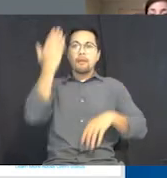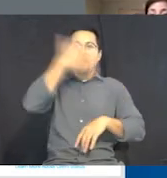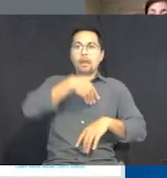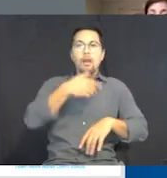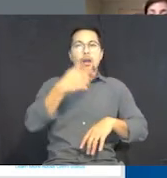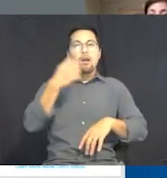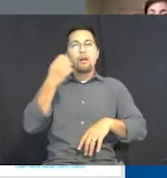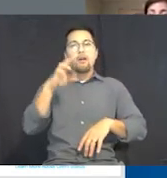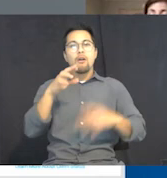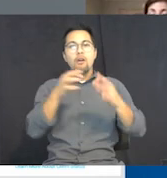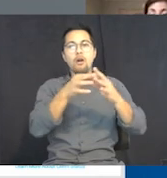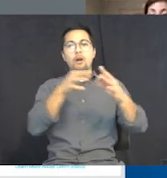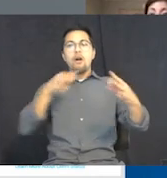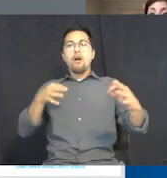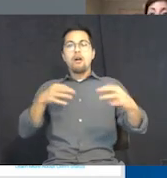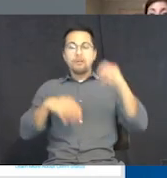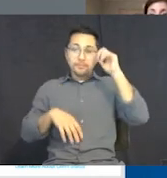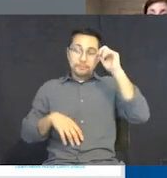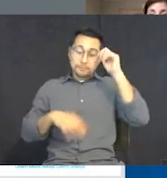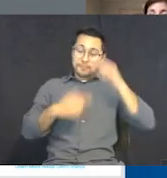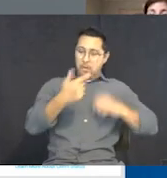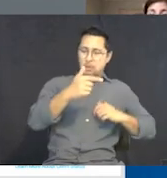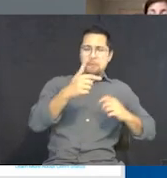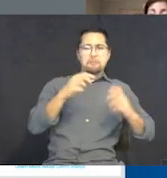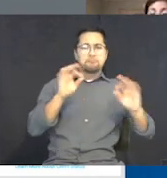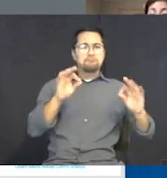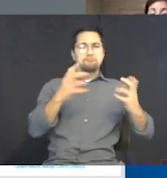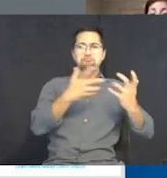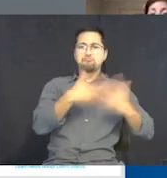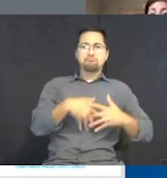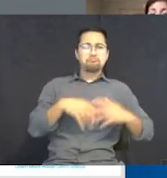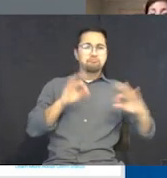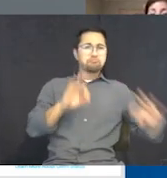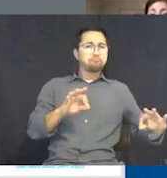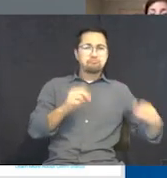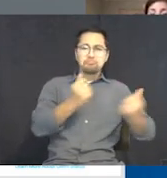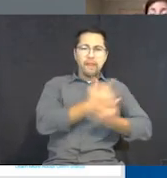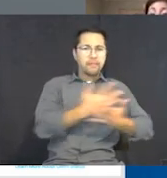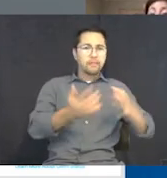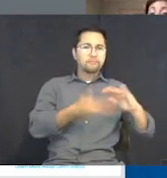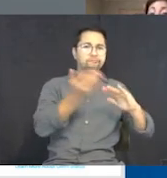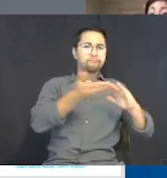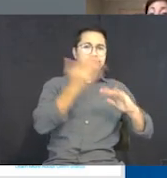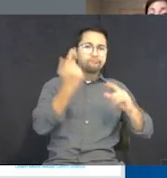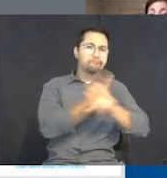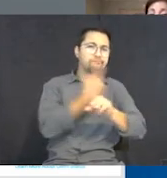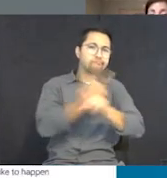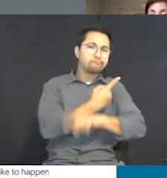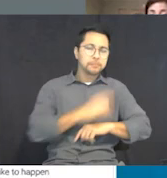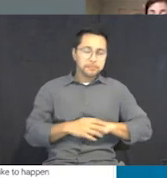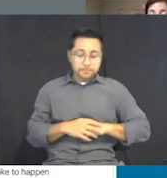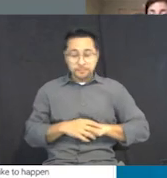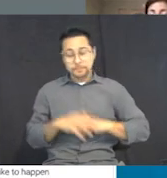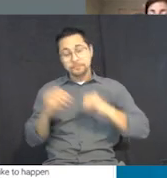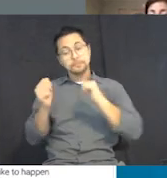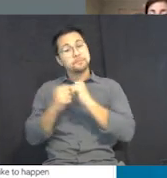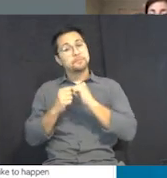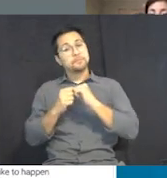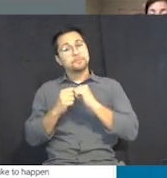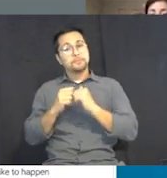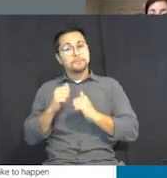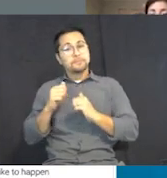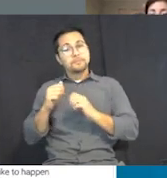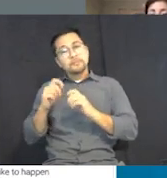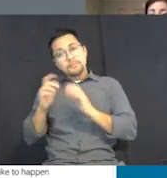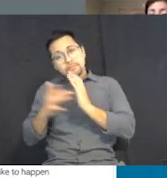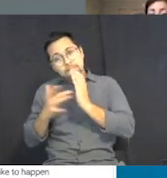come pre-programmed with those specific outcomes that you're looking to achieve. With our Firefly system, we